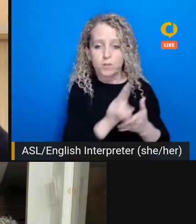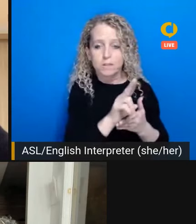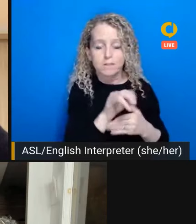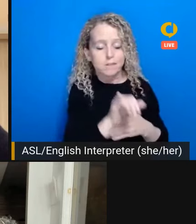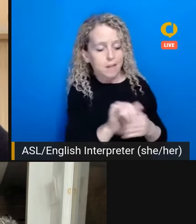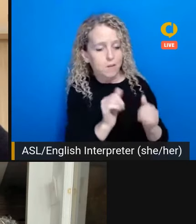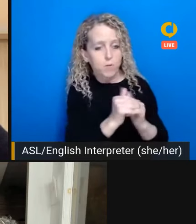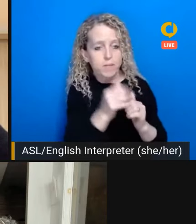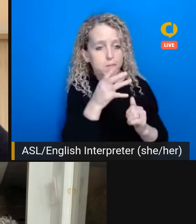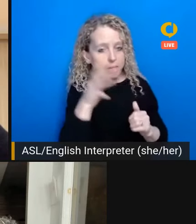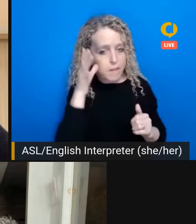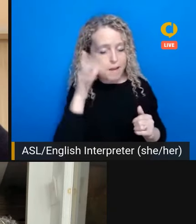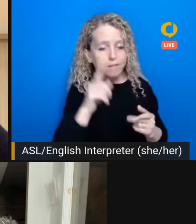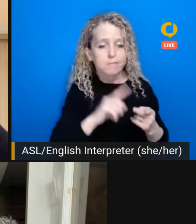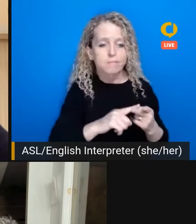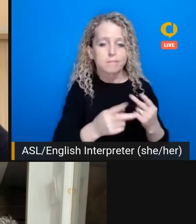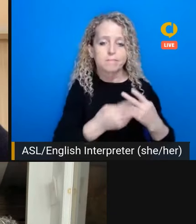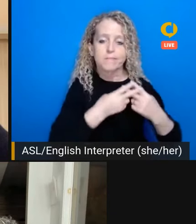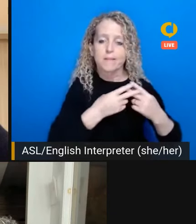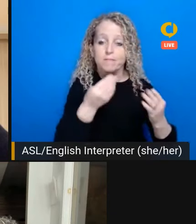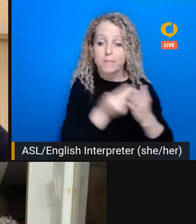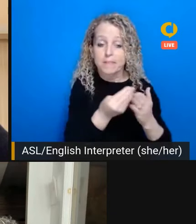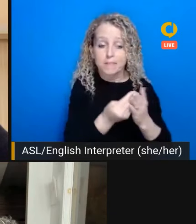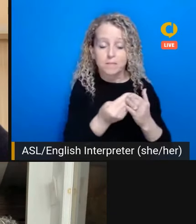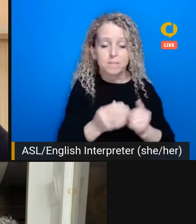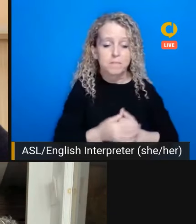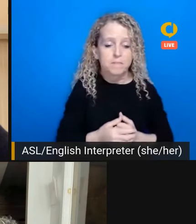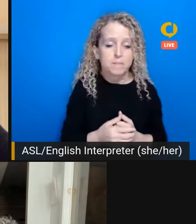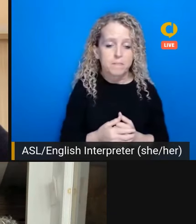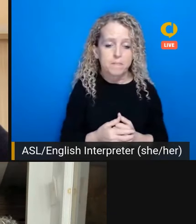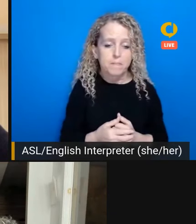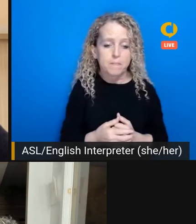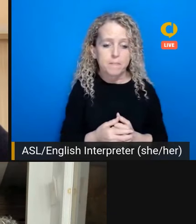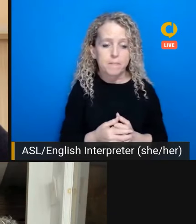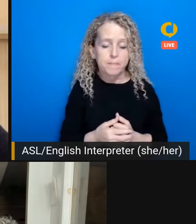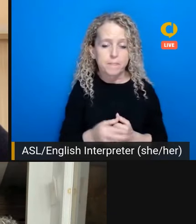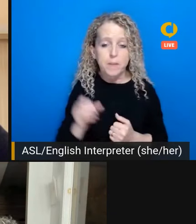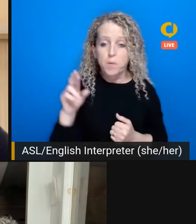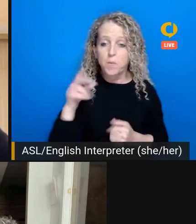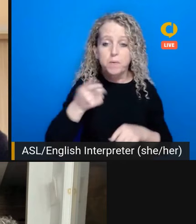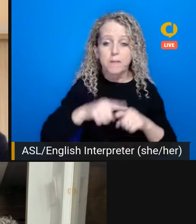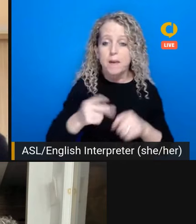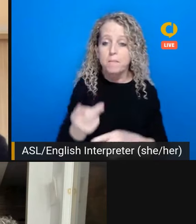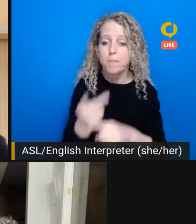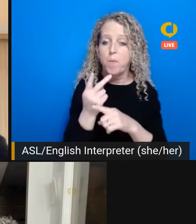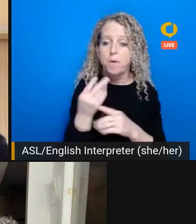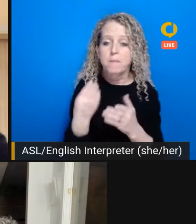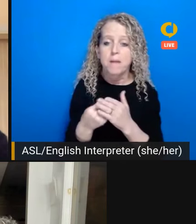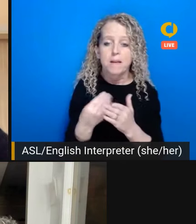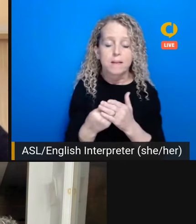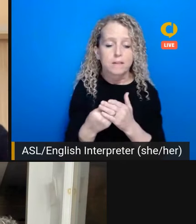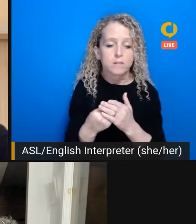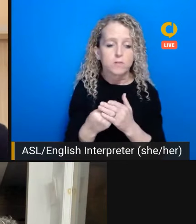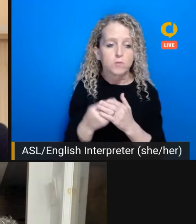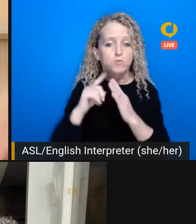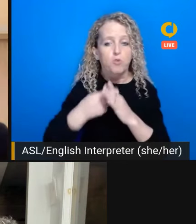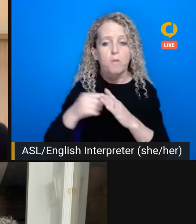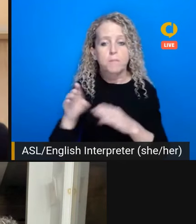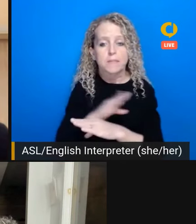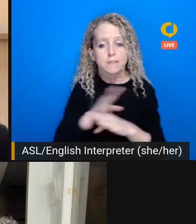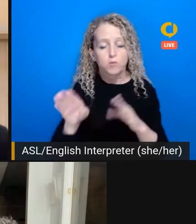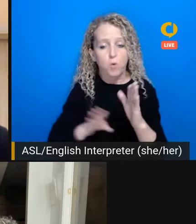and save money, right? And you don't have, you can't borrow money from anybody to start that business that is going to grow up and make lots of money.